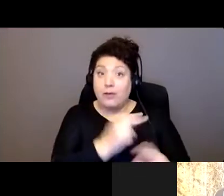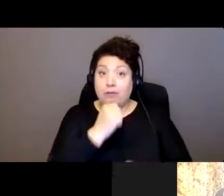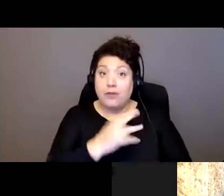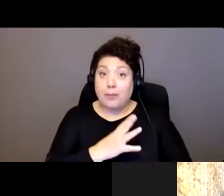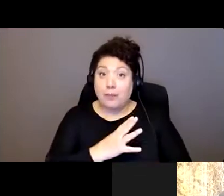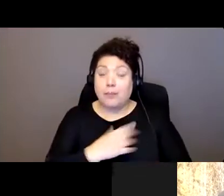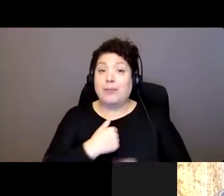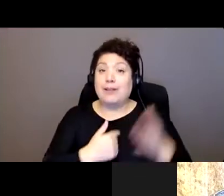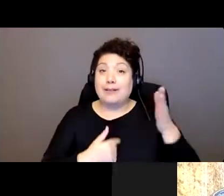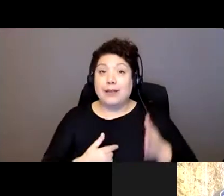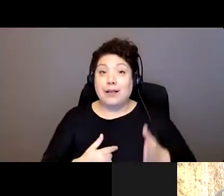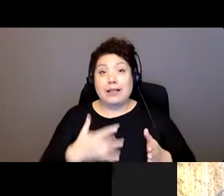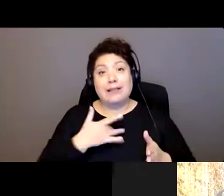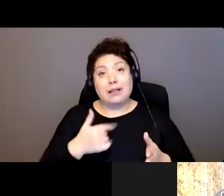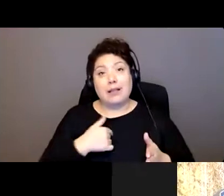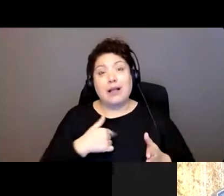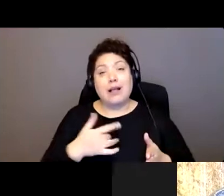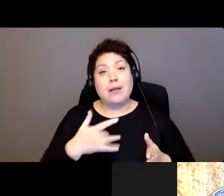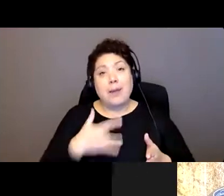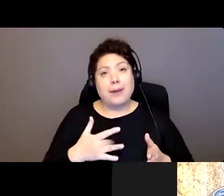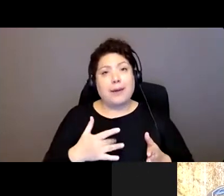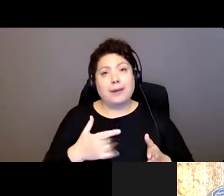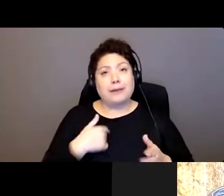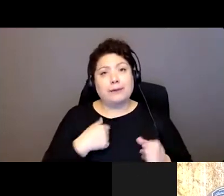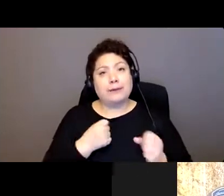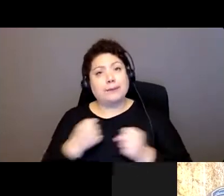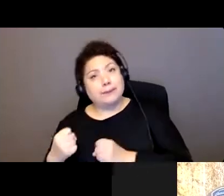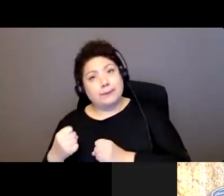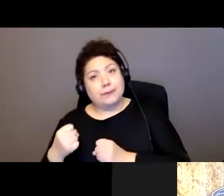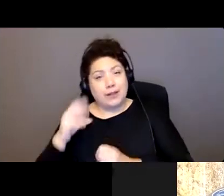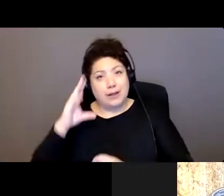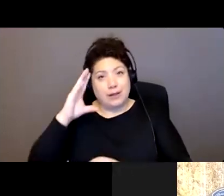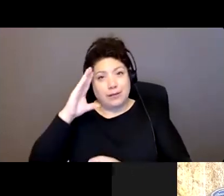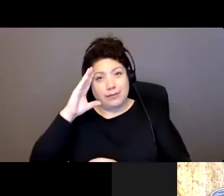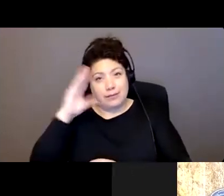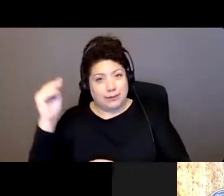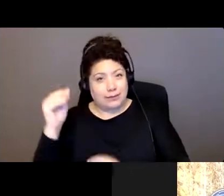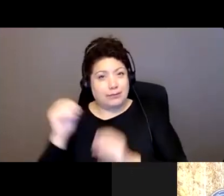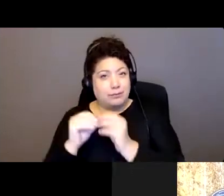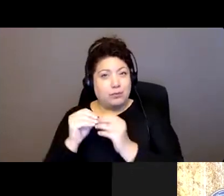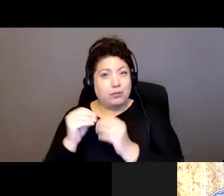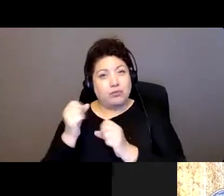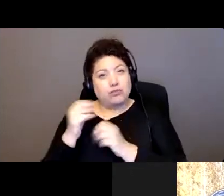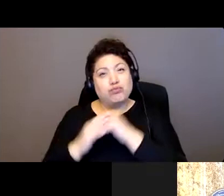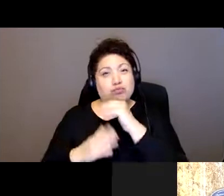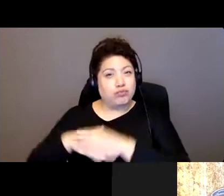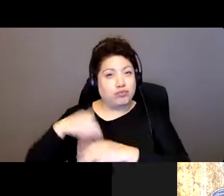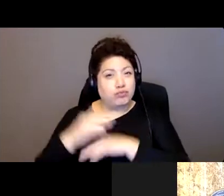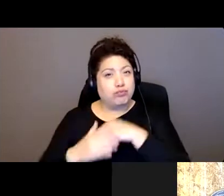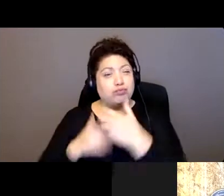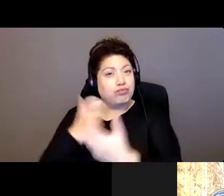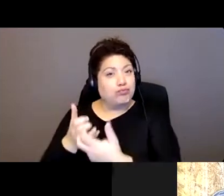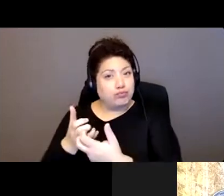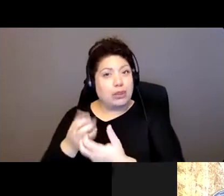to sway on the masculine side a bit, and that's where I feel comfortable. So yeah,